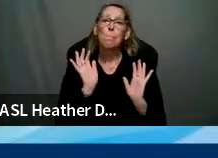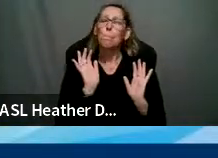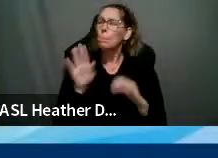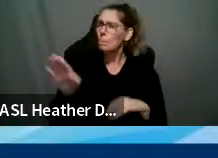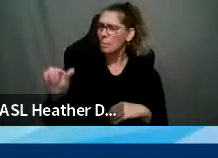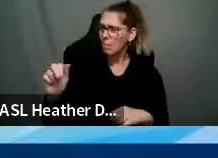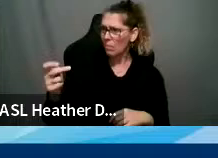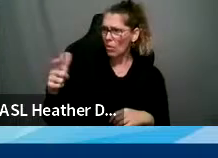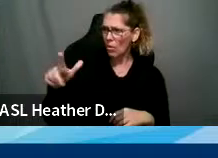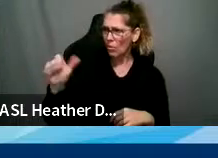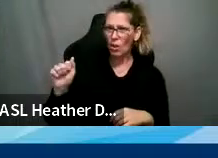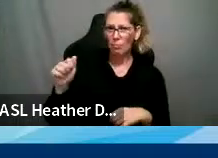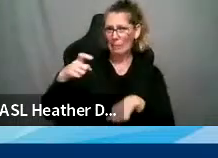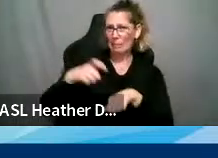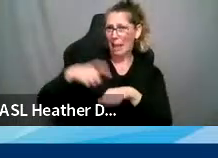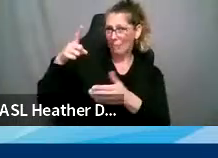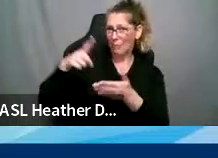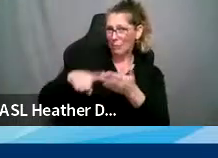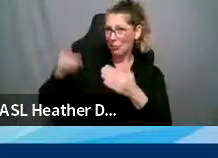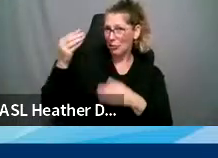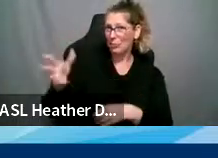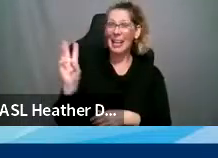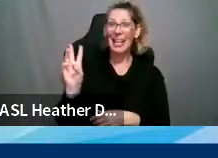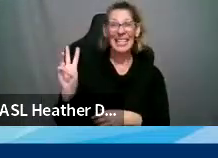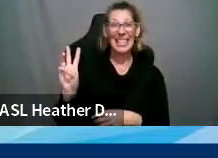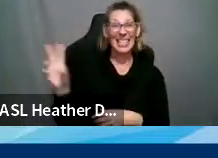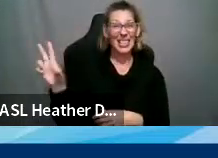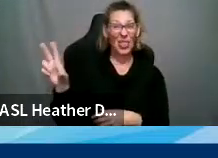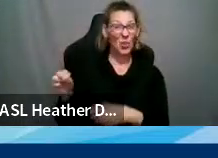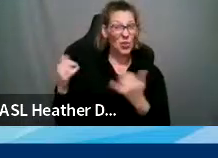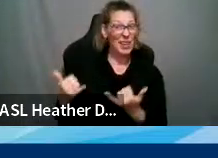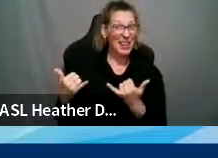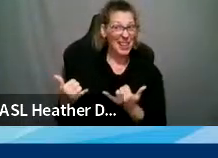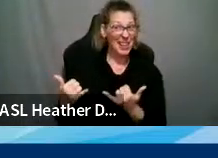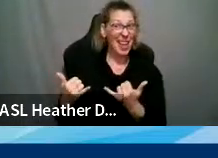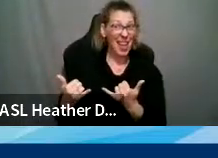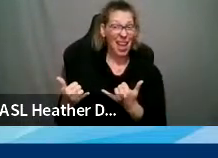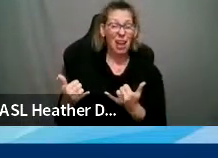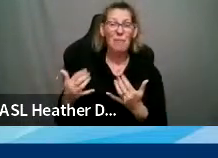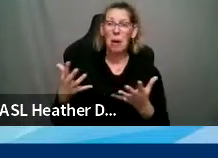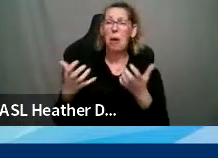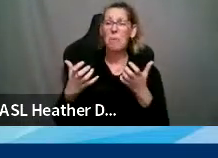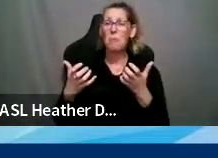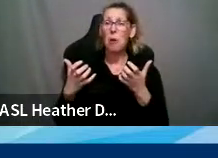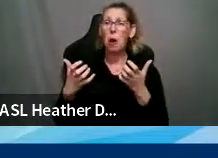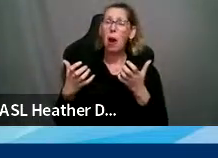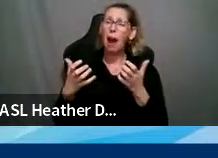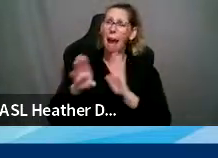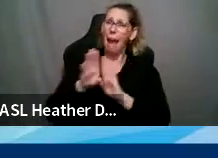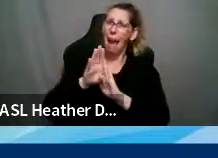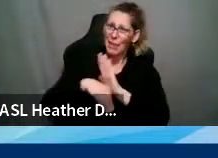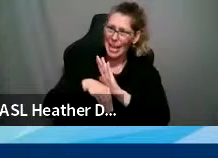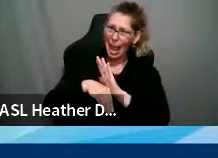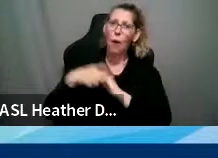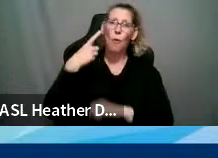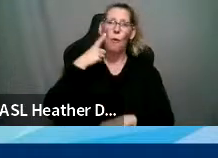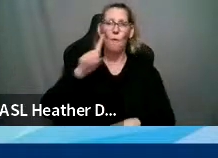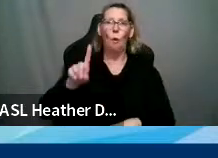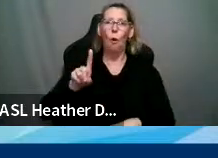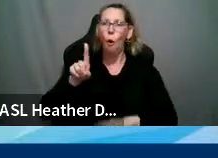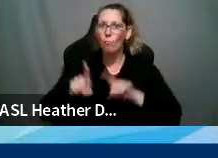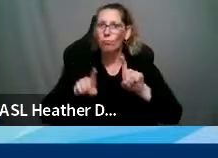Angela, just a quick time check. Thank We're you. about 6:30 now. And I'd love to leave a full half an hour for Q&A.